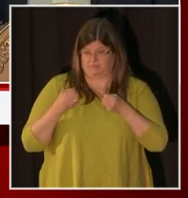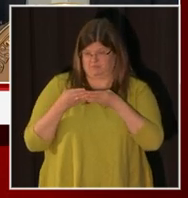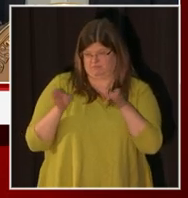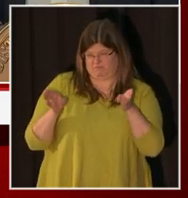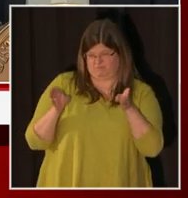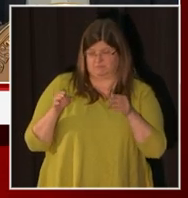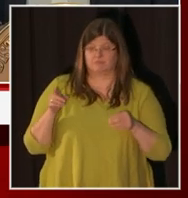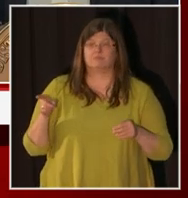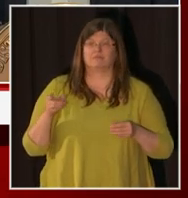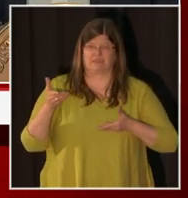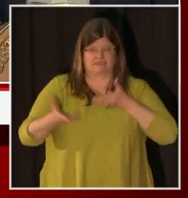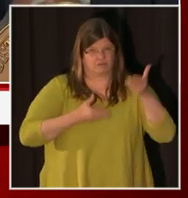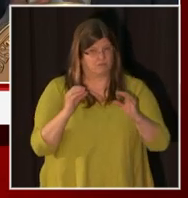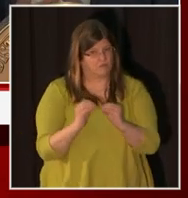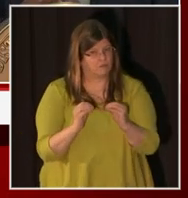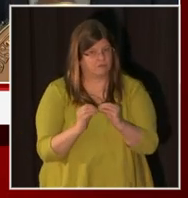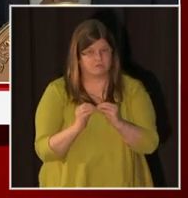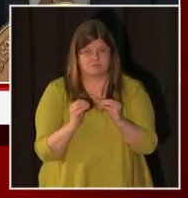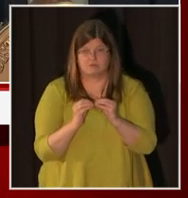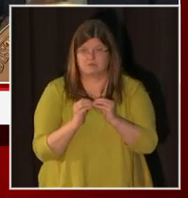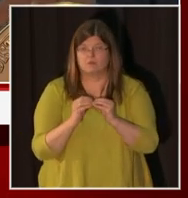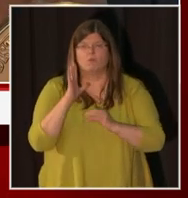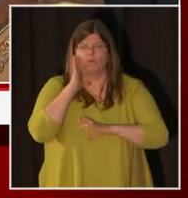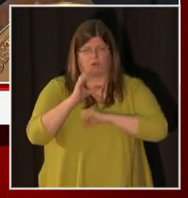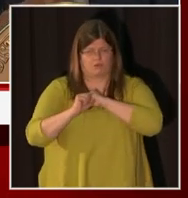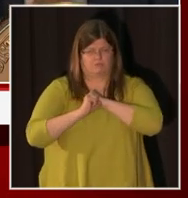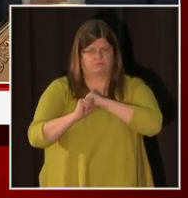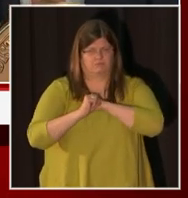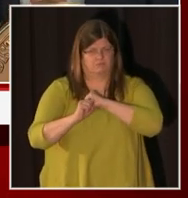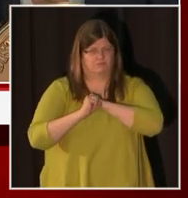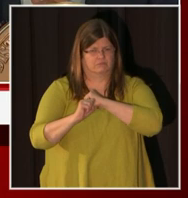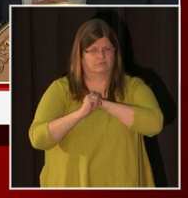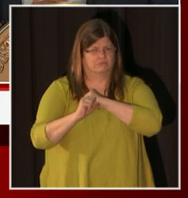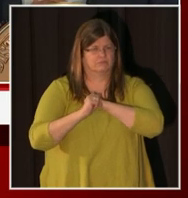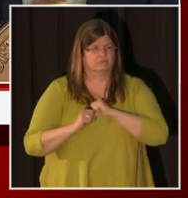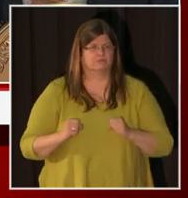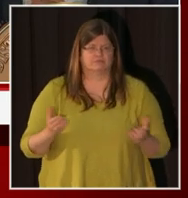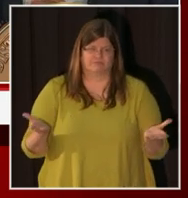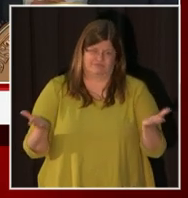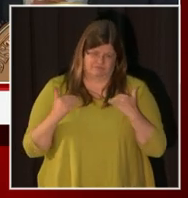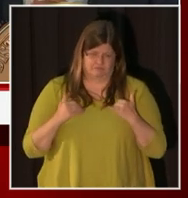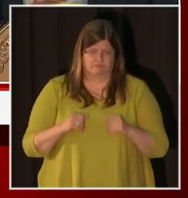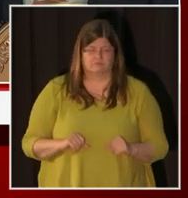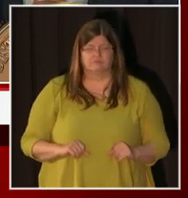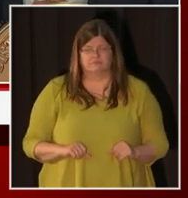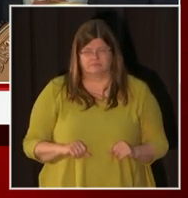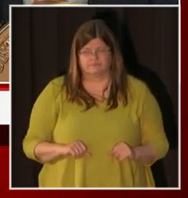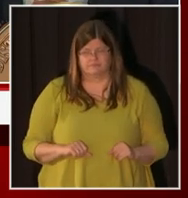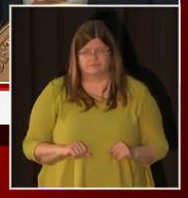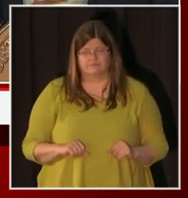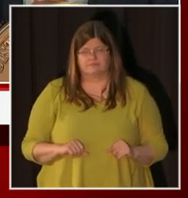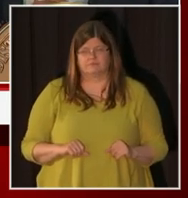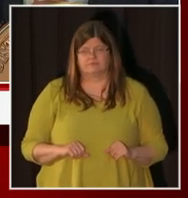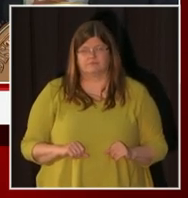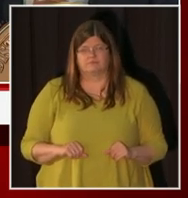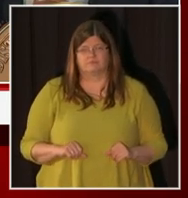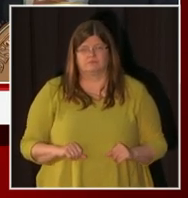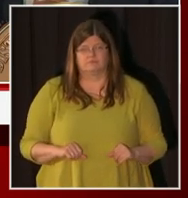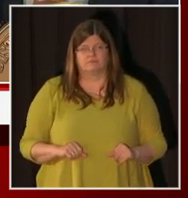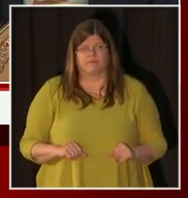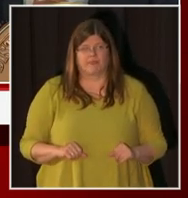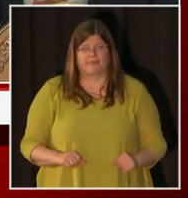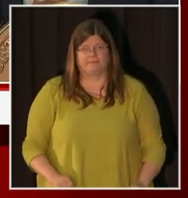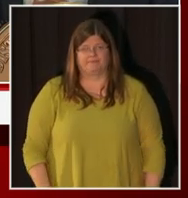positions, and we will be advertising for hiring for those positions.